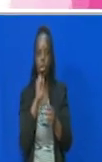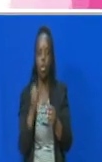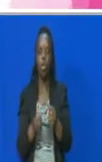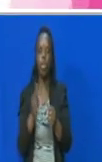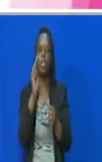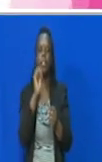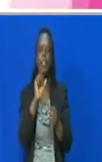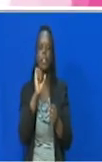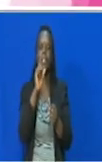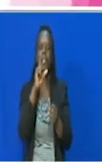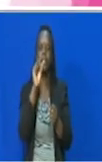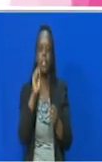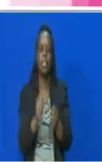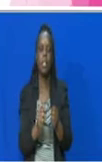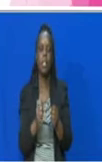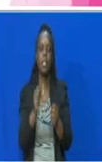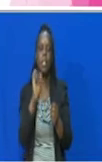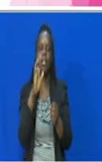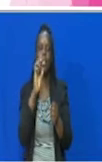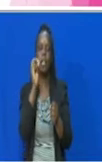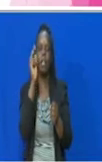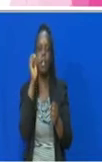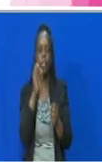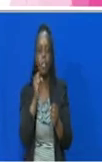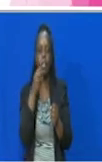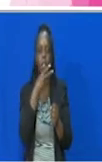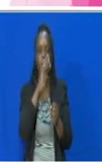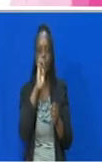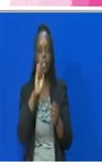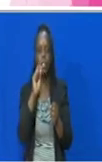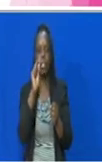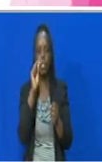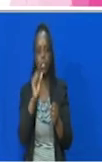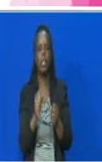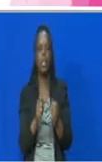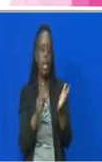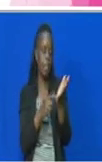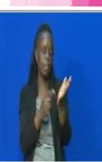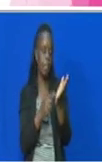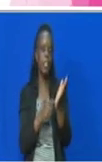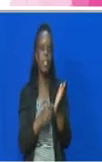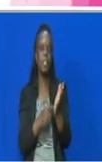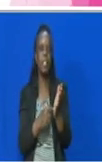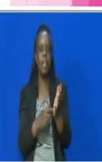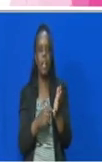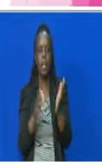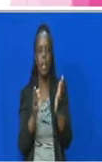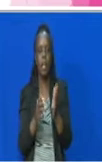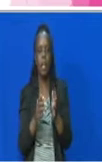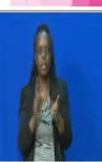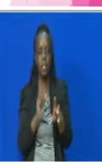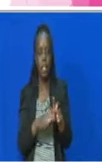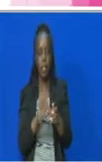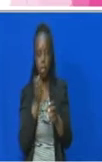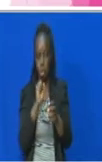nails and iron sheets are brown and dull when they are old, and when they